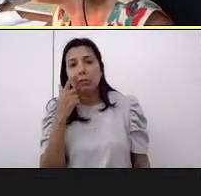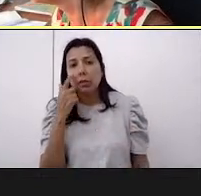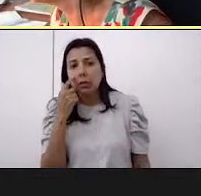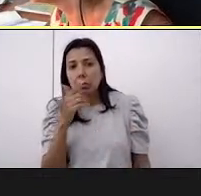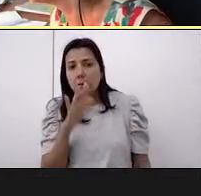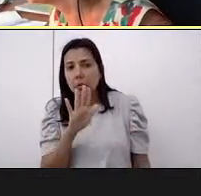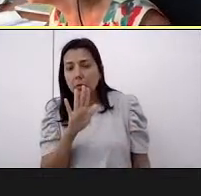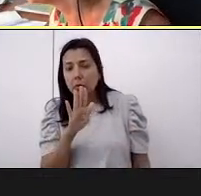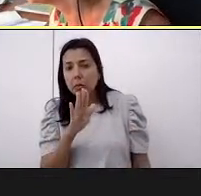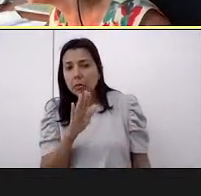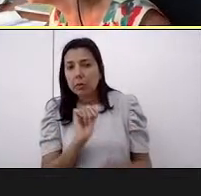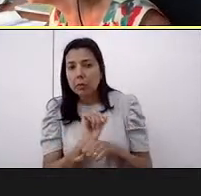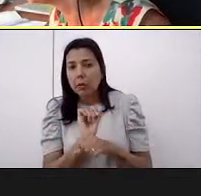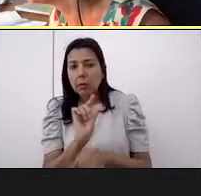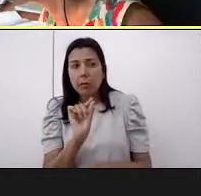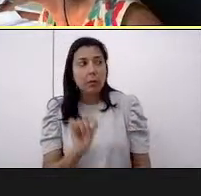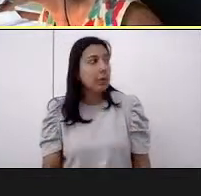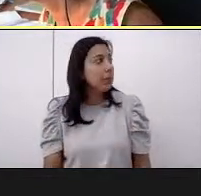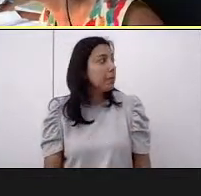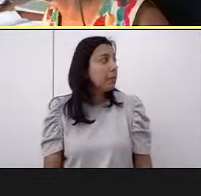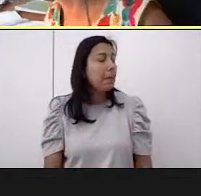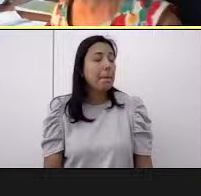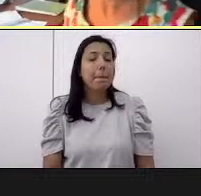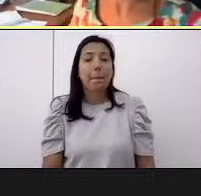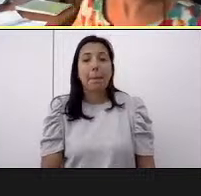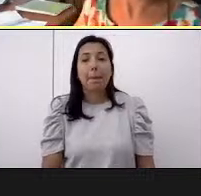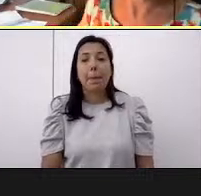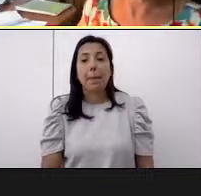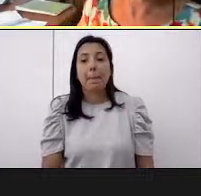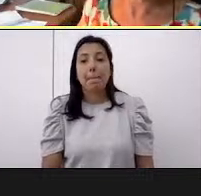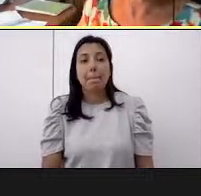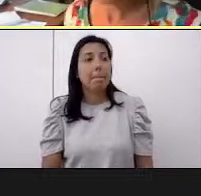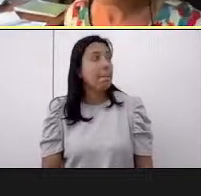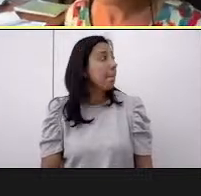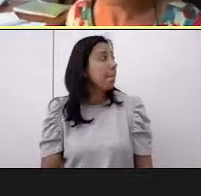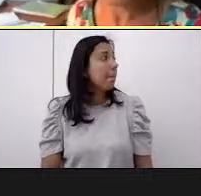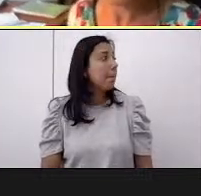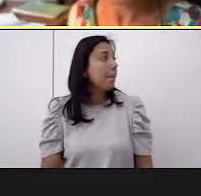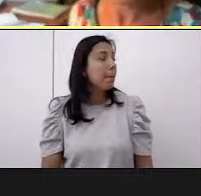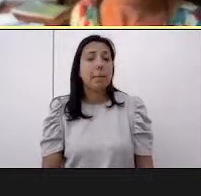Does this? We'll take it off. It's better, no?